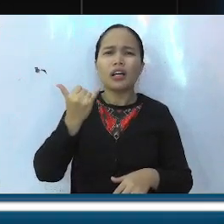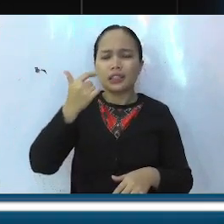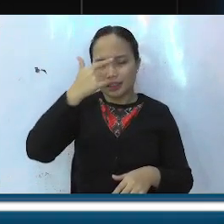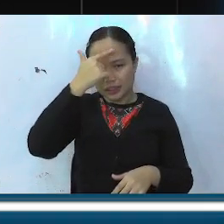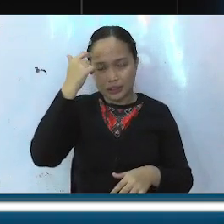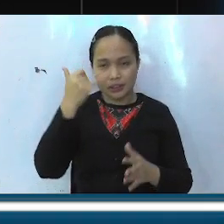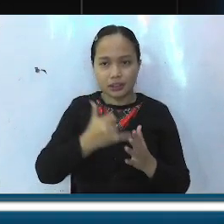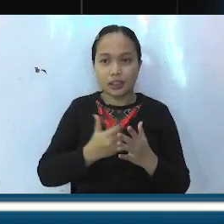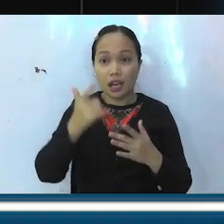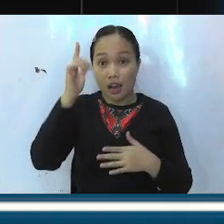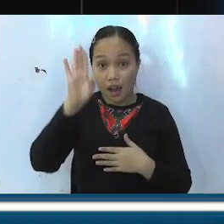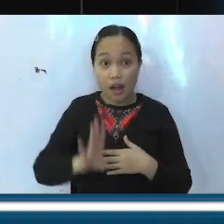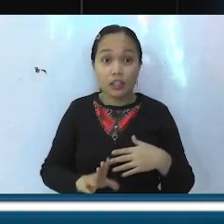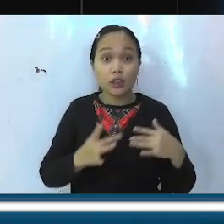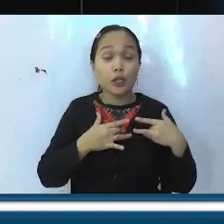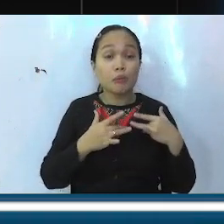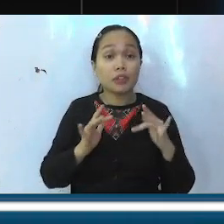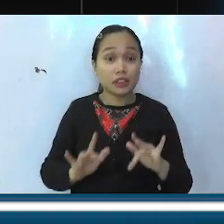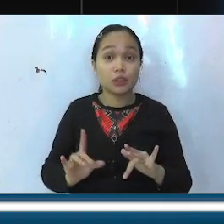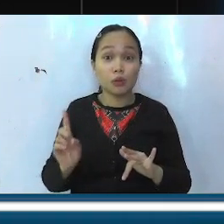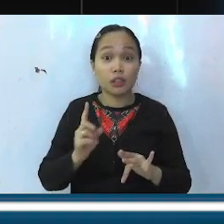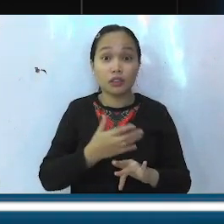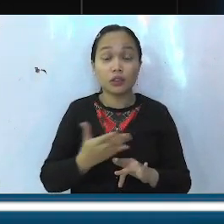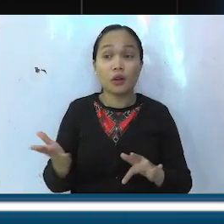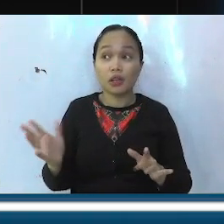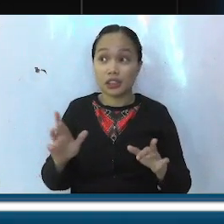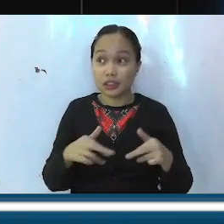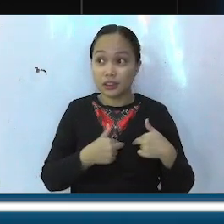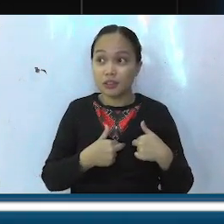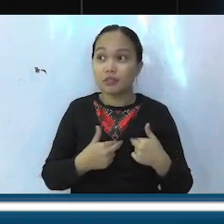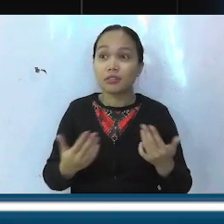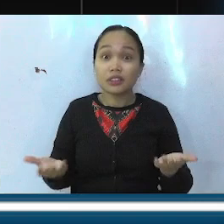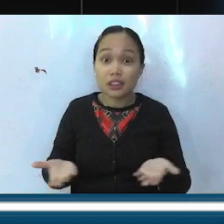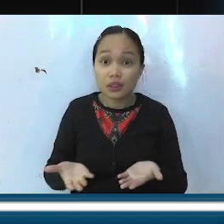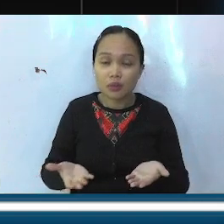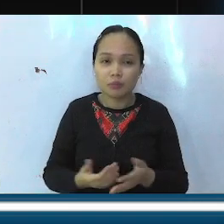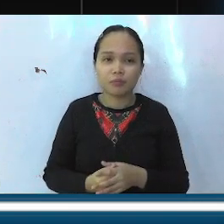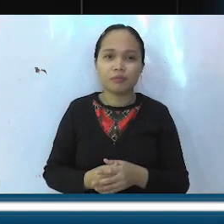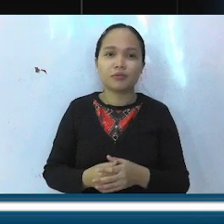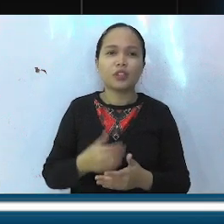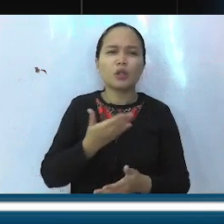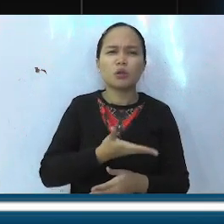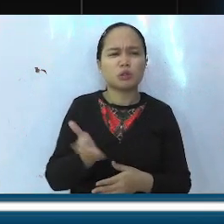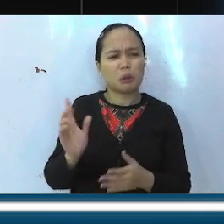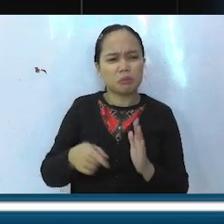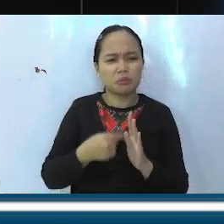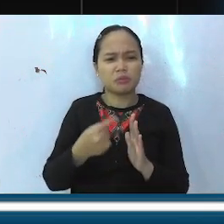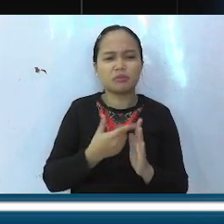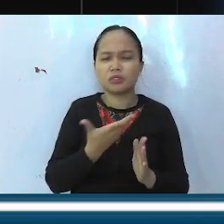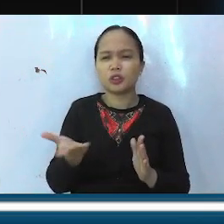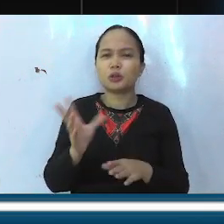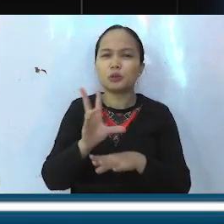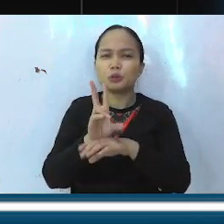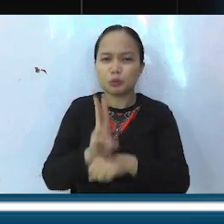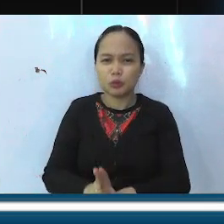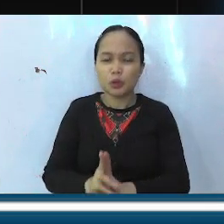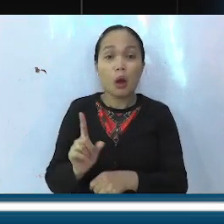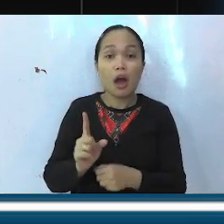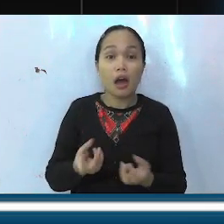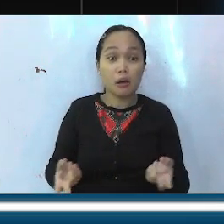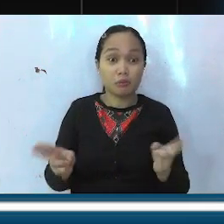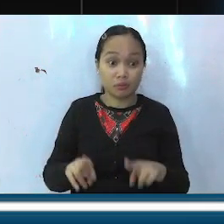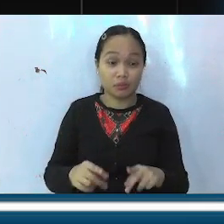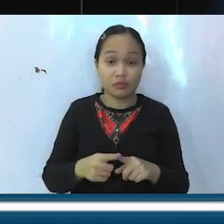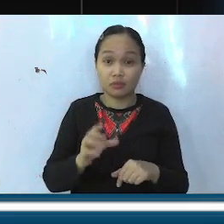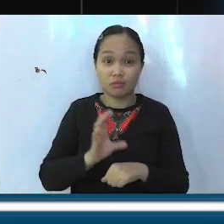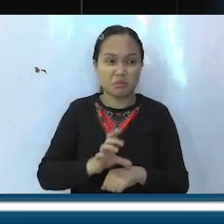mercy. Yung mga tinatanggap nyo dito, kala nyo, minsan, you're used to what's happening in our church. But what